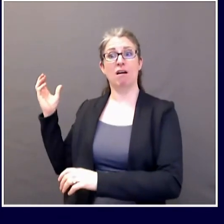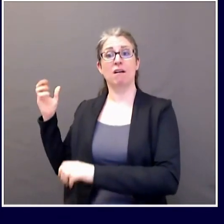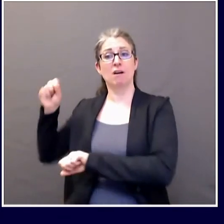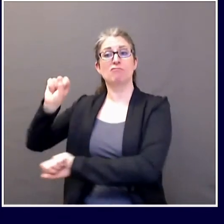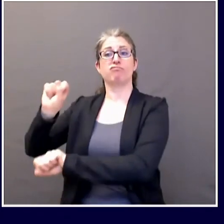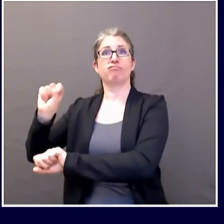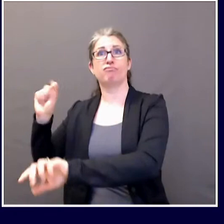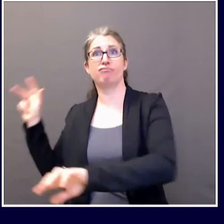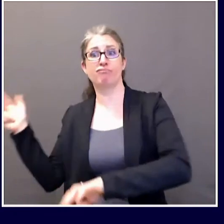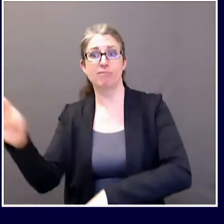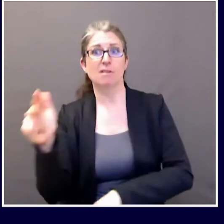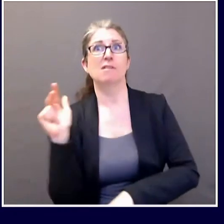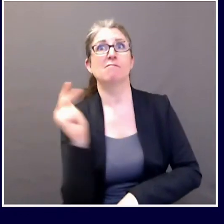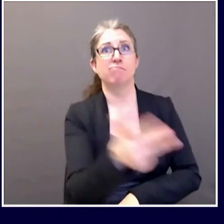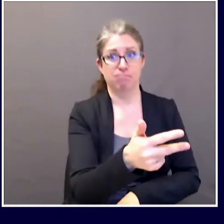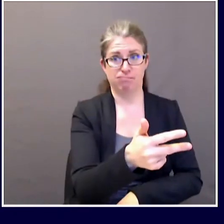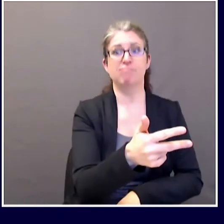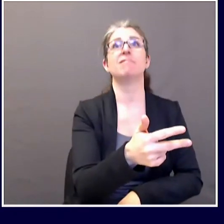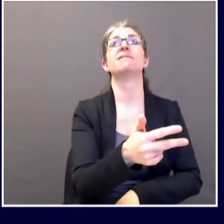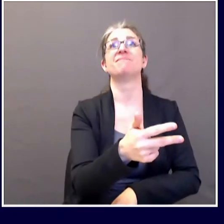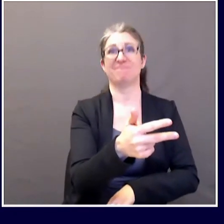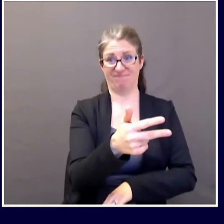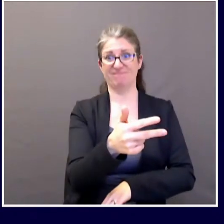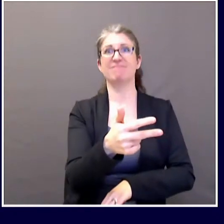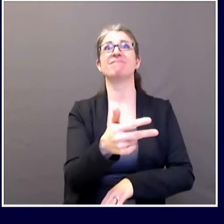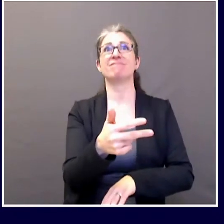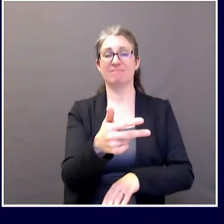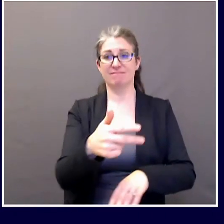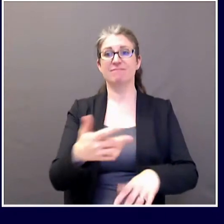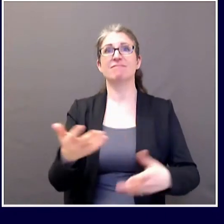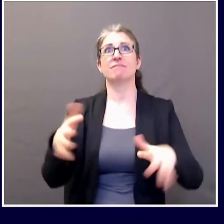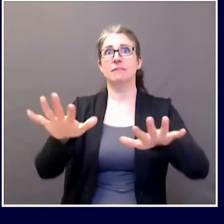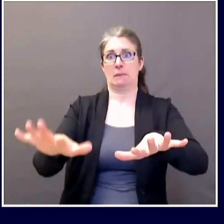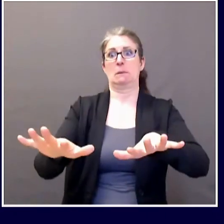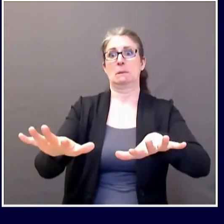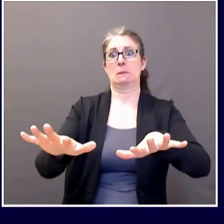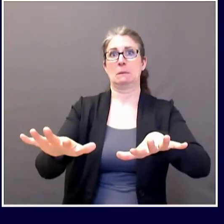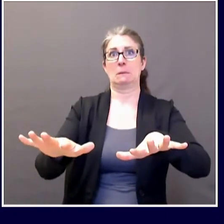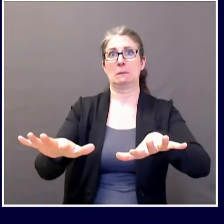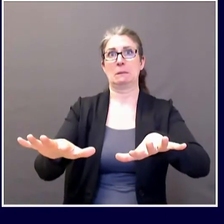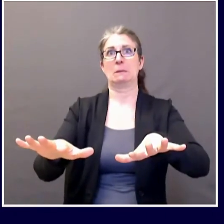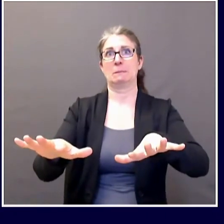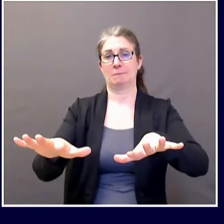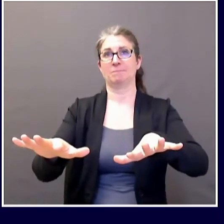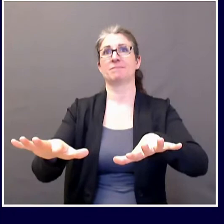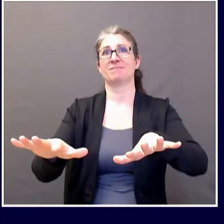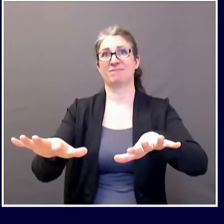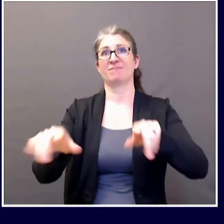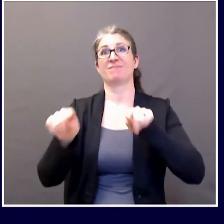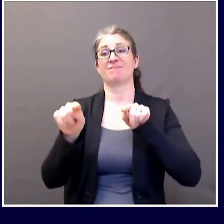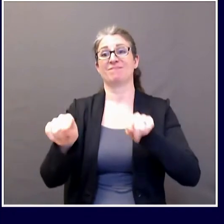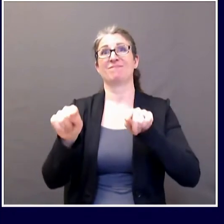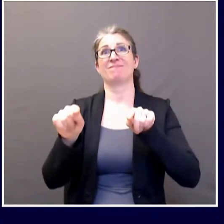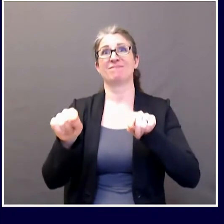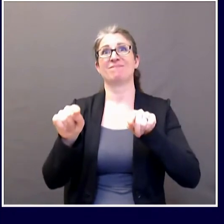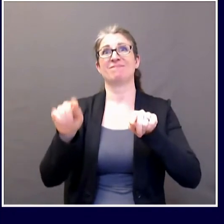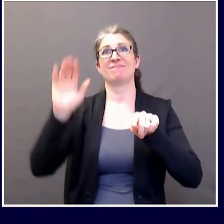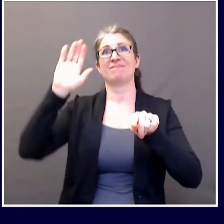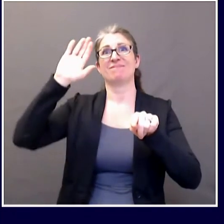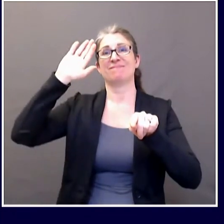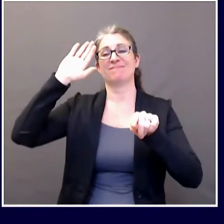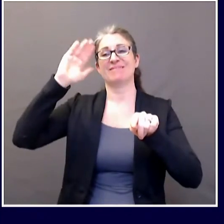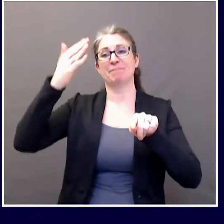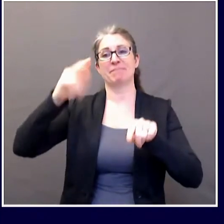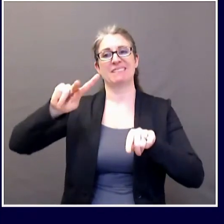both first and second doses. We did not have any delays in our first doses, but there were a little bit of a delay